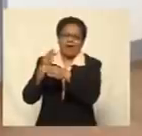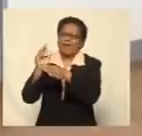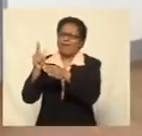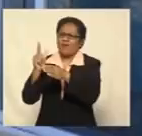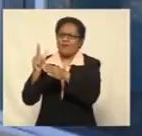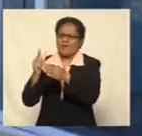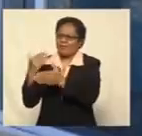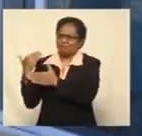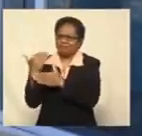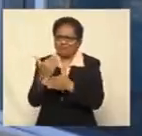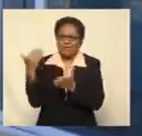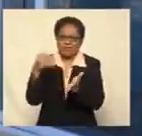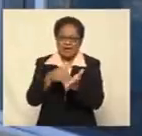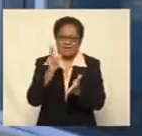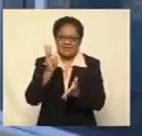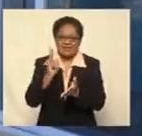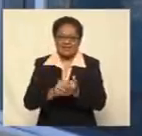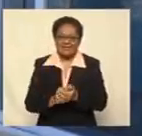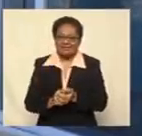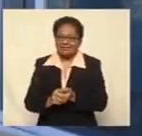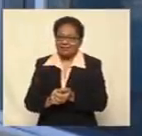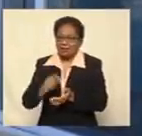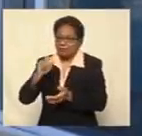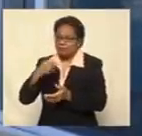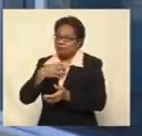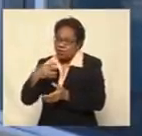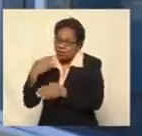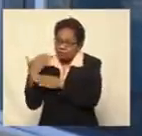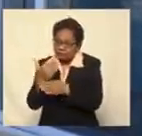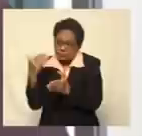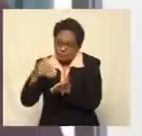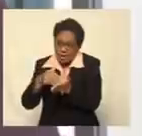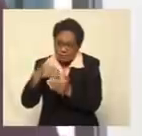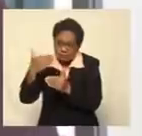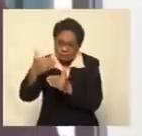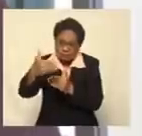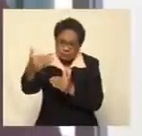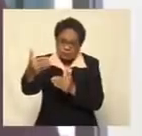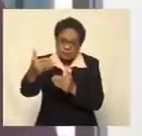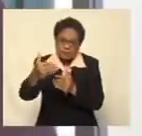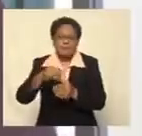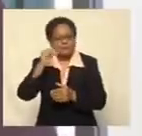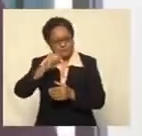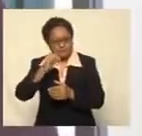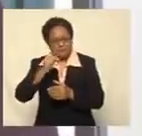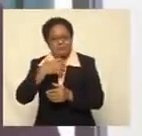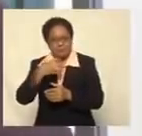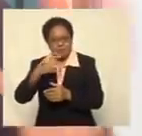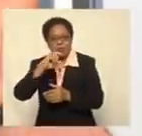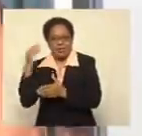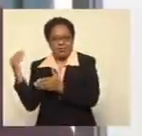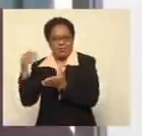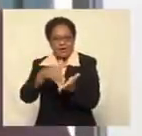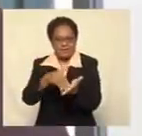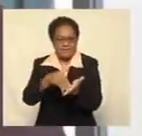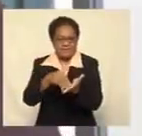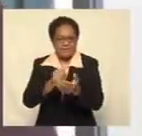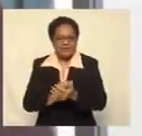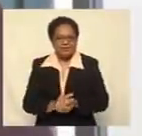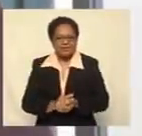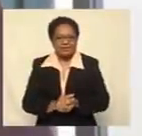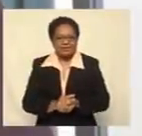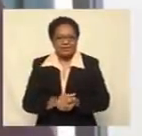them and thank them. Will there be more yachts expected in the coming weeks? There's quite a lot more on the way. We have a tracing